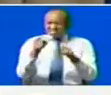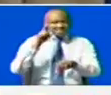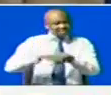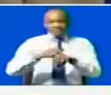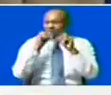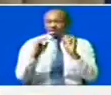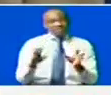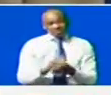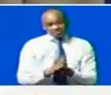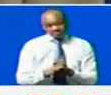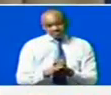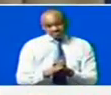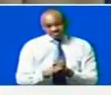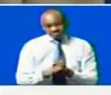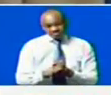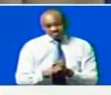times.